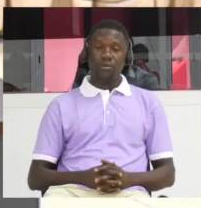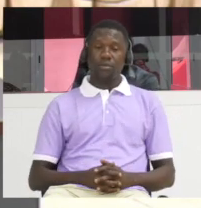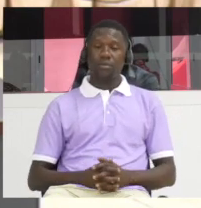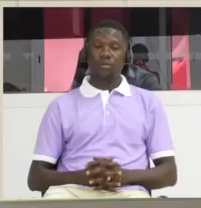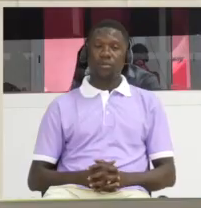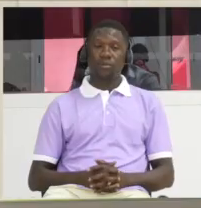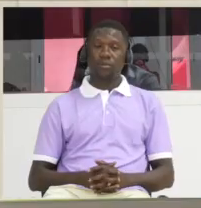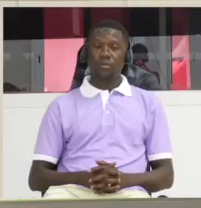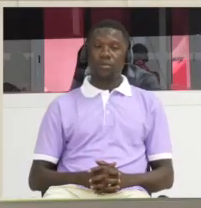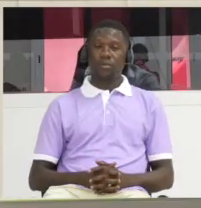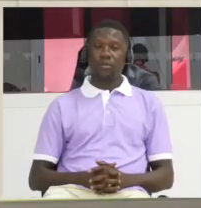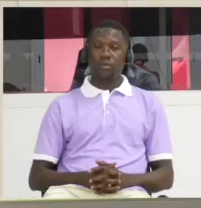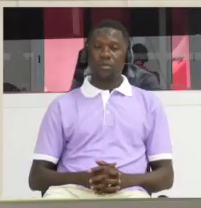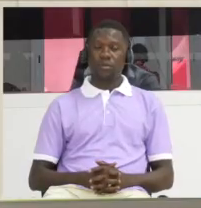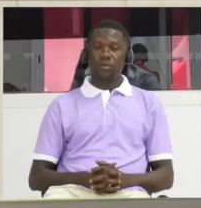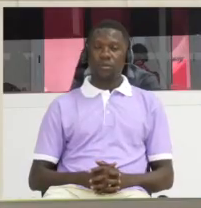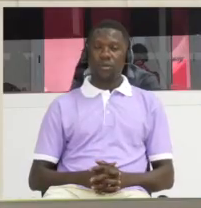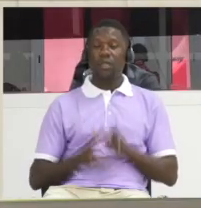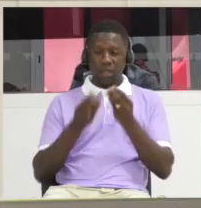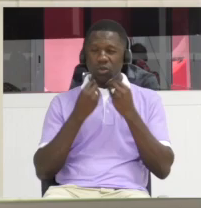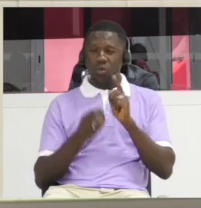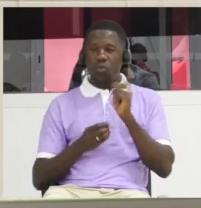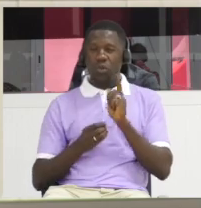And tell us what you told him